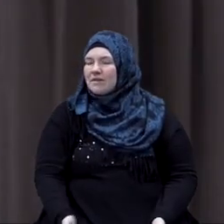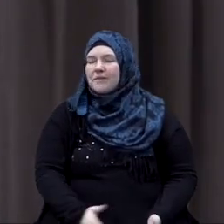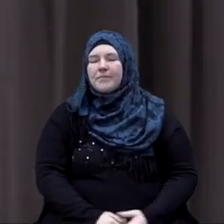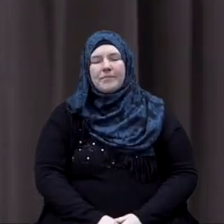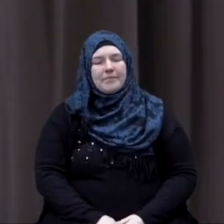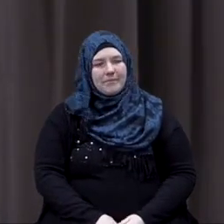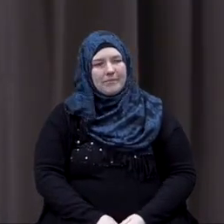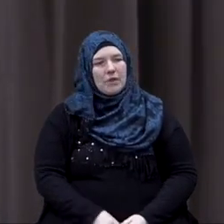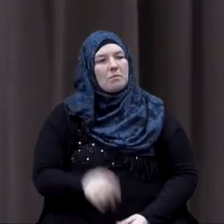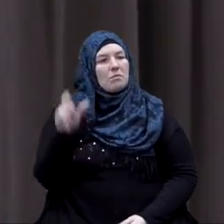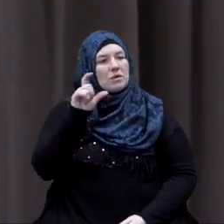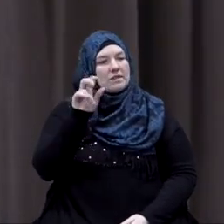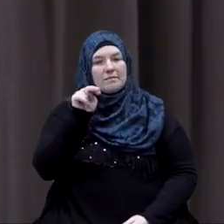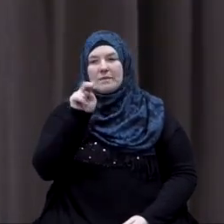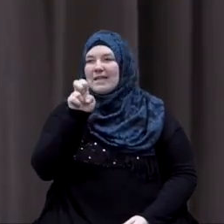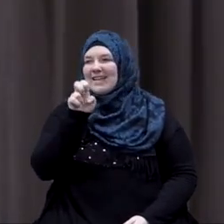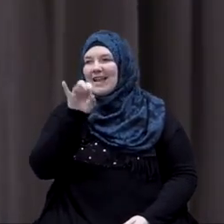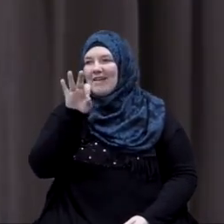tayyiba.